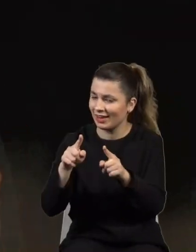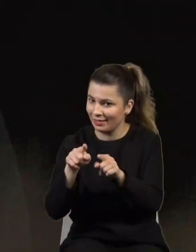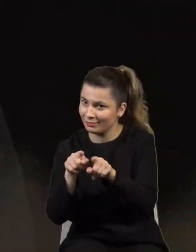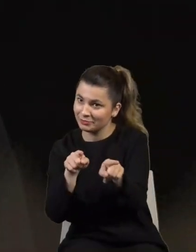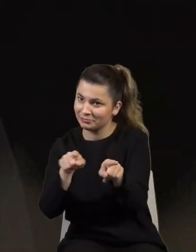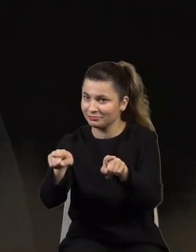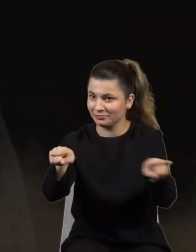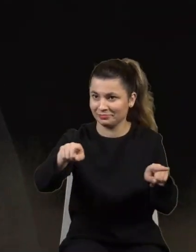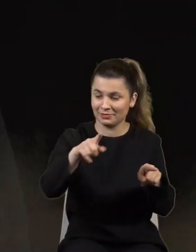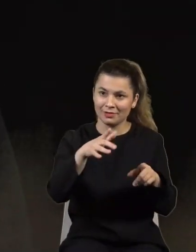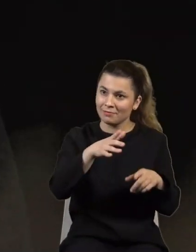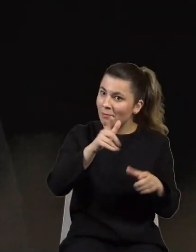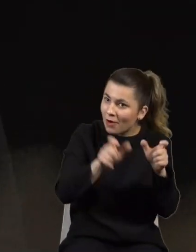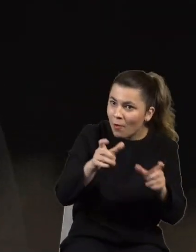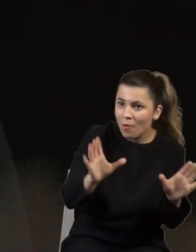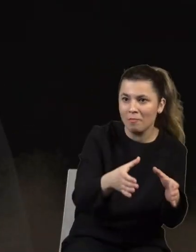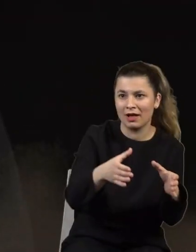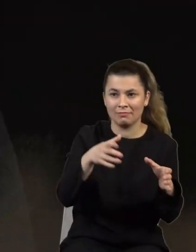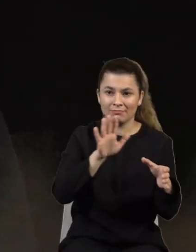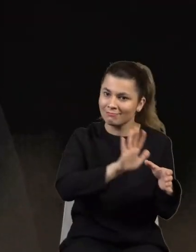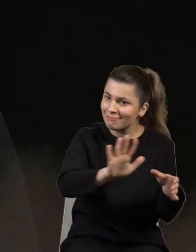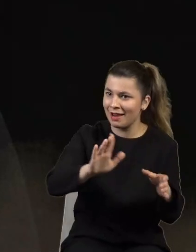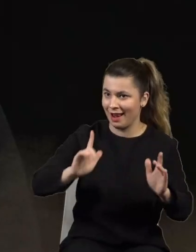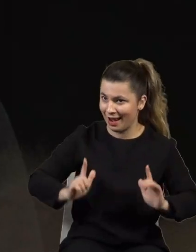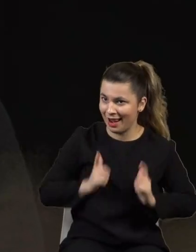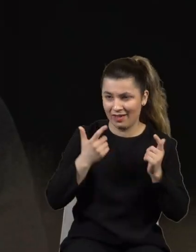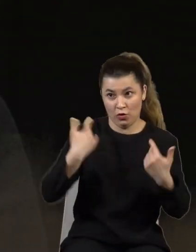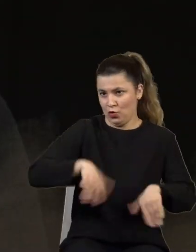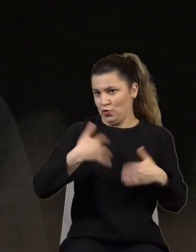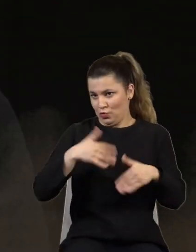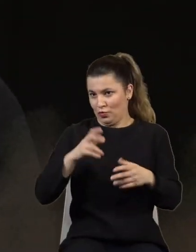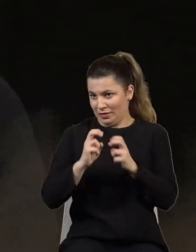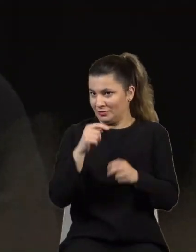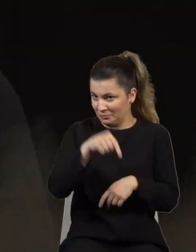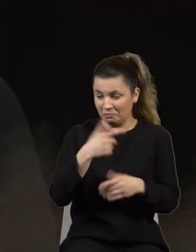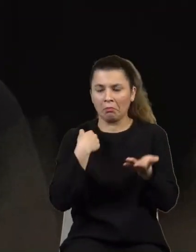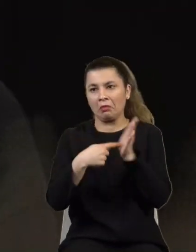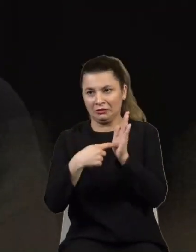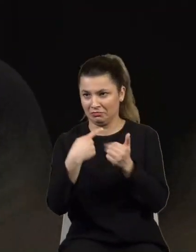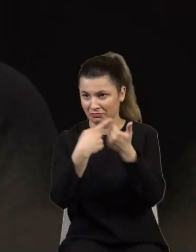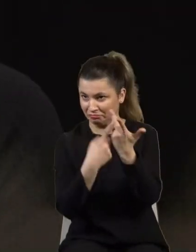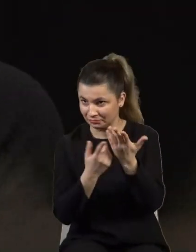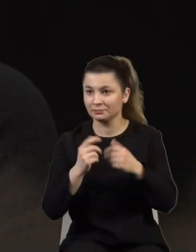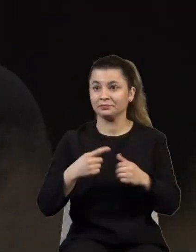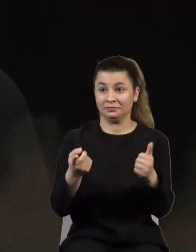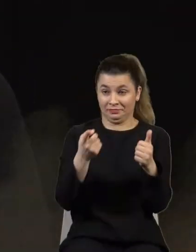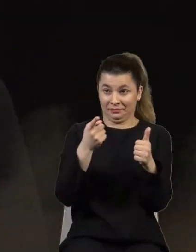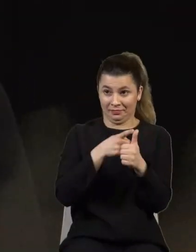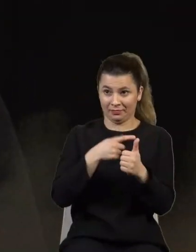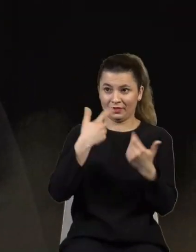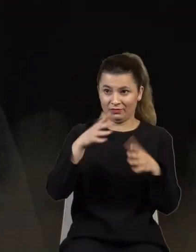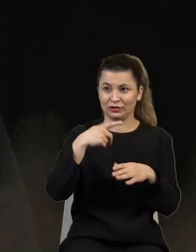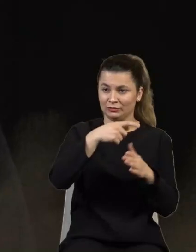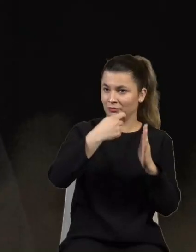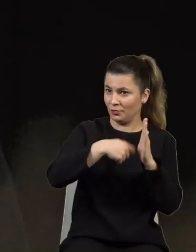may give an example, one of the projects that we came about was in the Romanian city of Kloy, and I hope I pronounced that